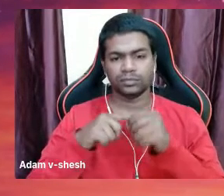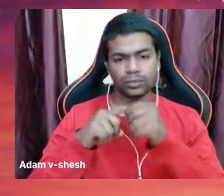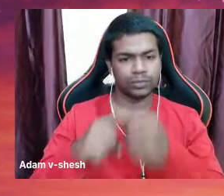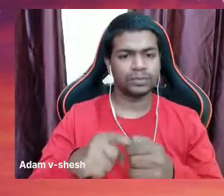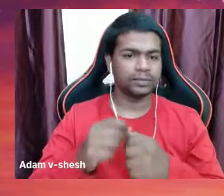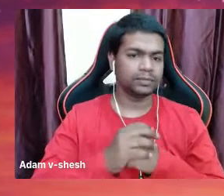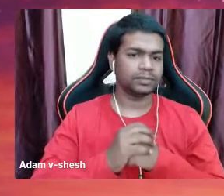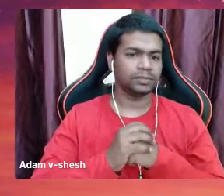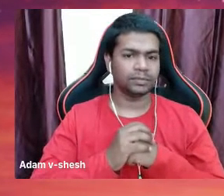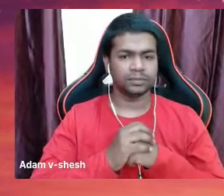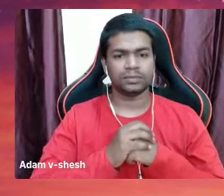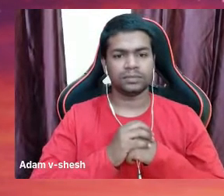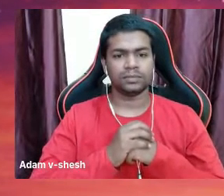be